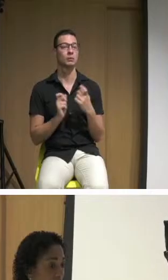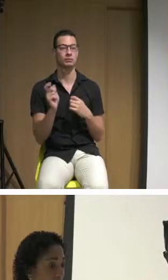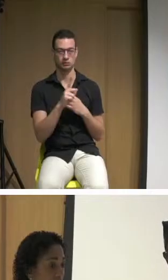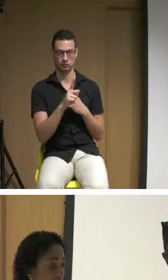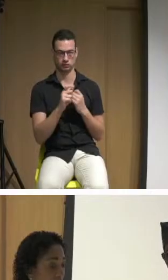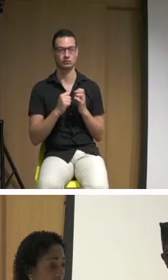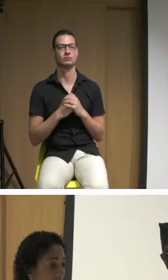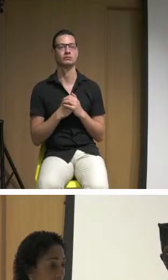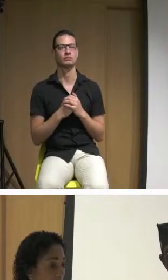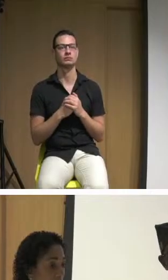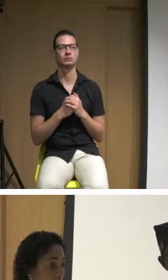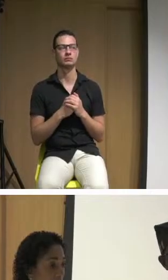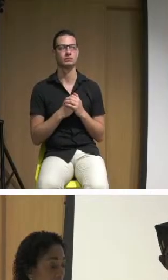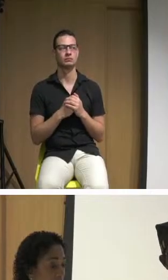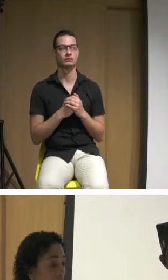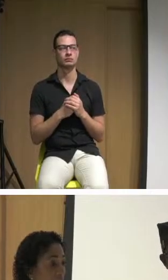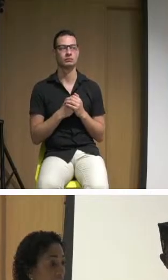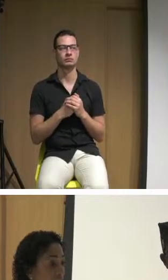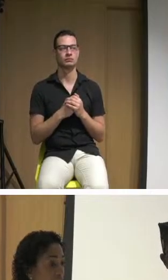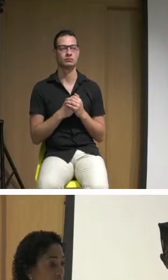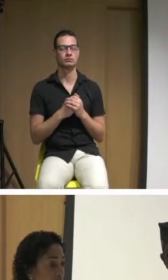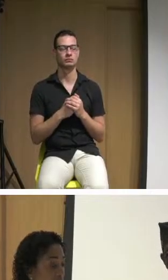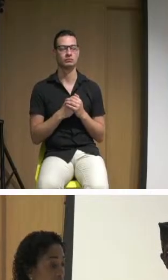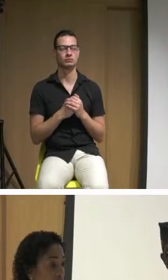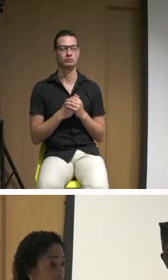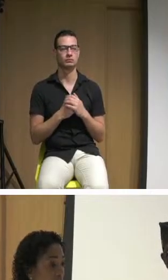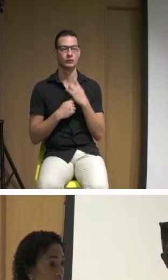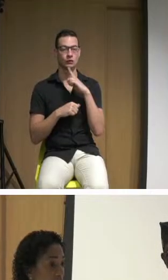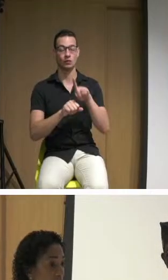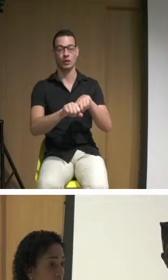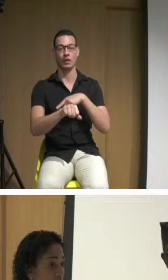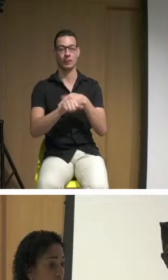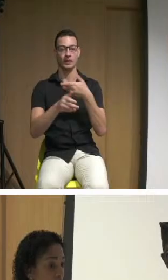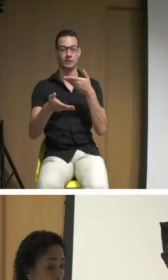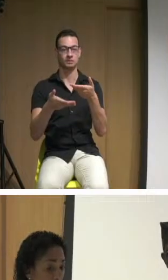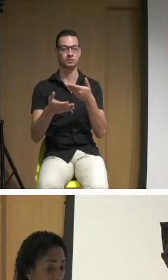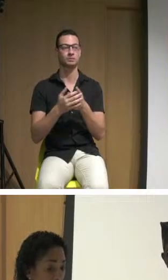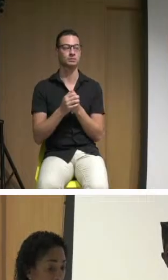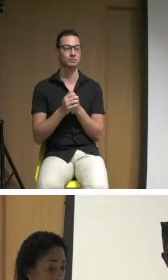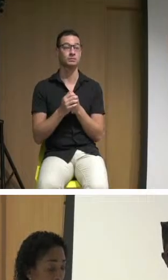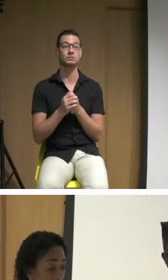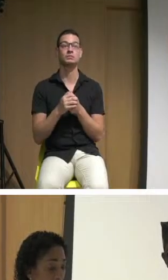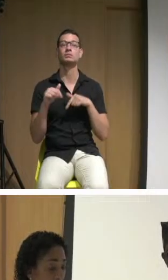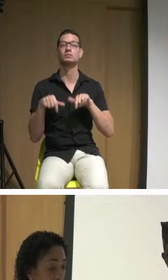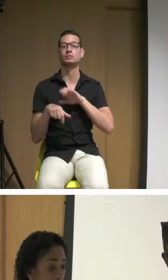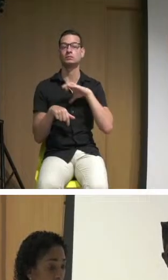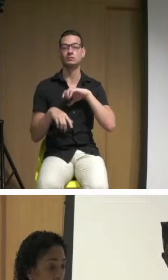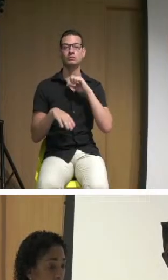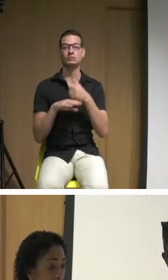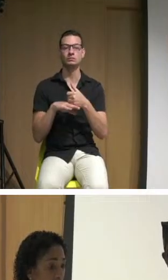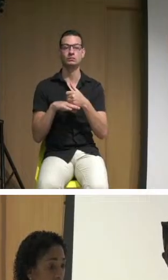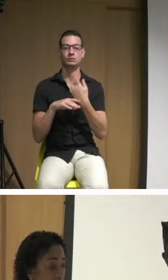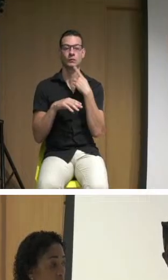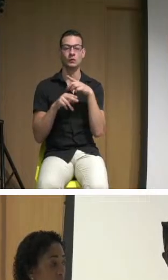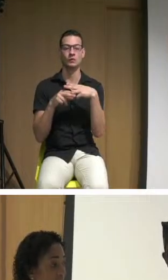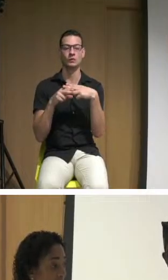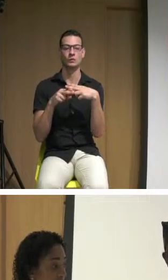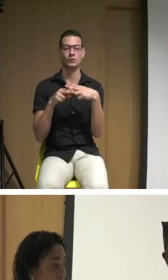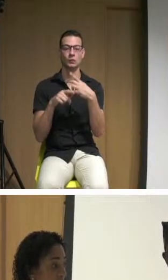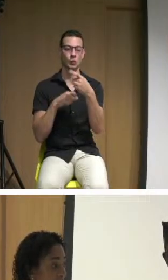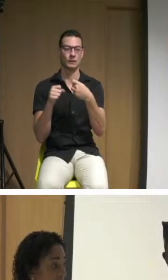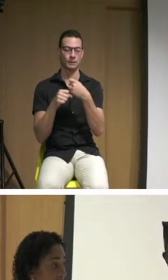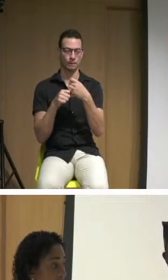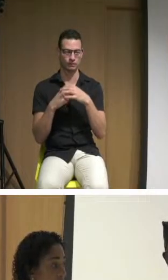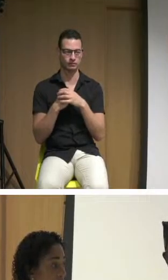concerning the length of service. And so when this commission was appointed, it was for a period of 1